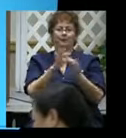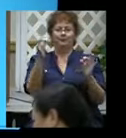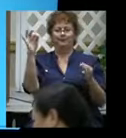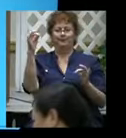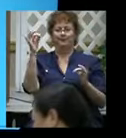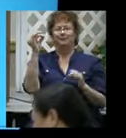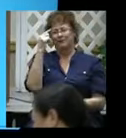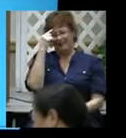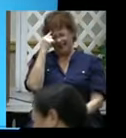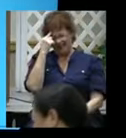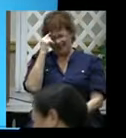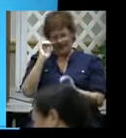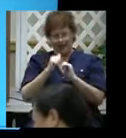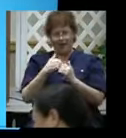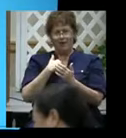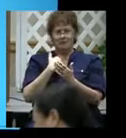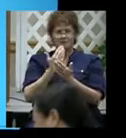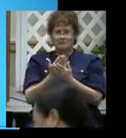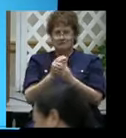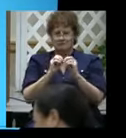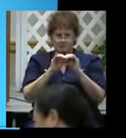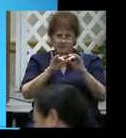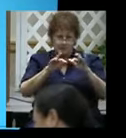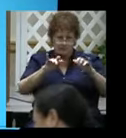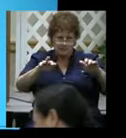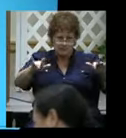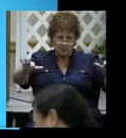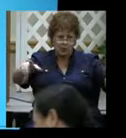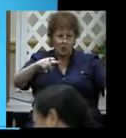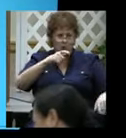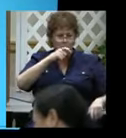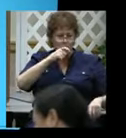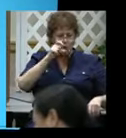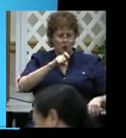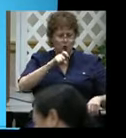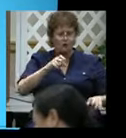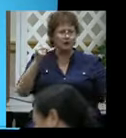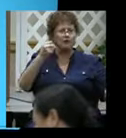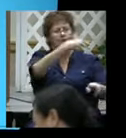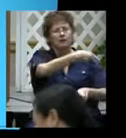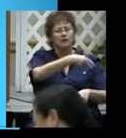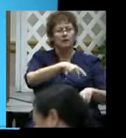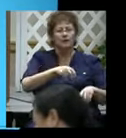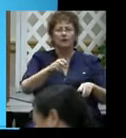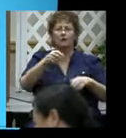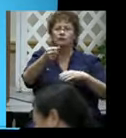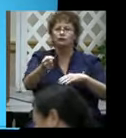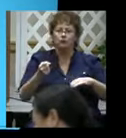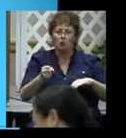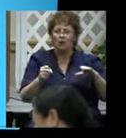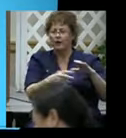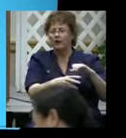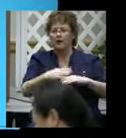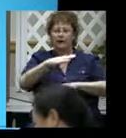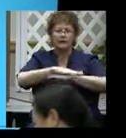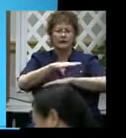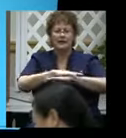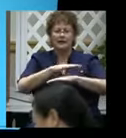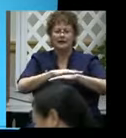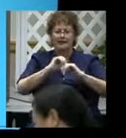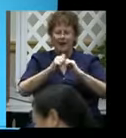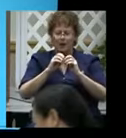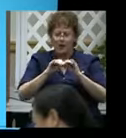of every single way you can to get this document into the hands of where it should be, and not in your filing cabinet, and not in your drawer, and not on your desk. So